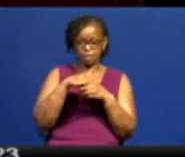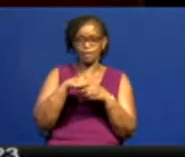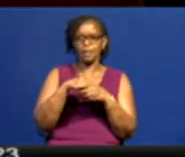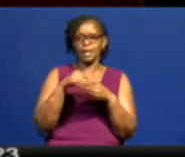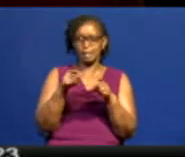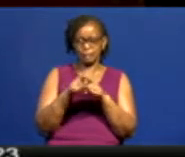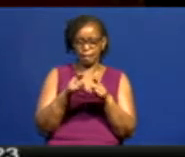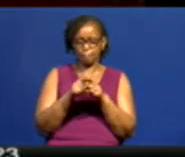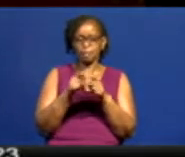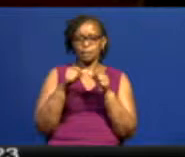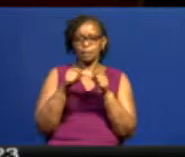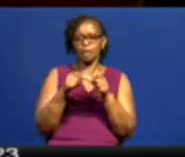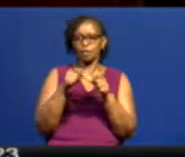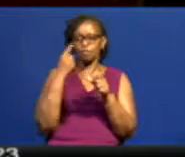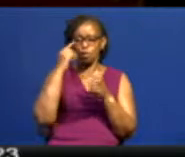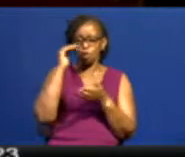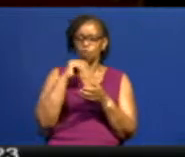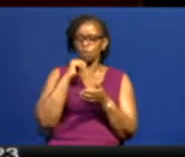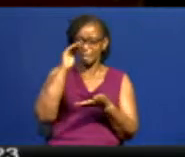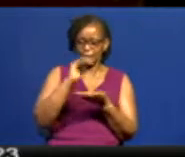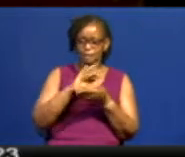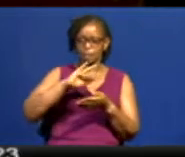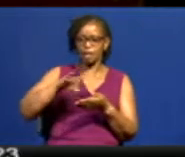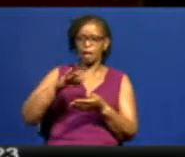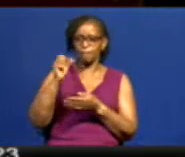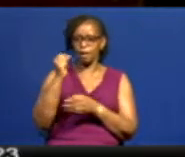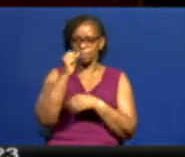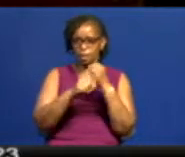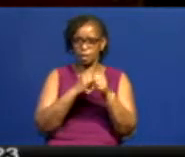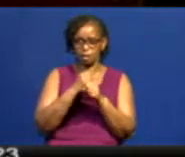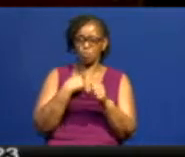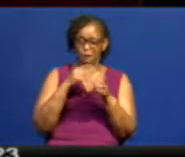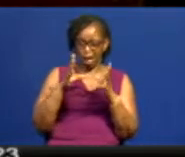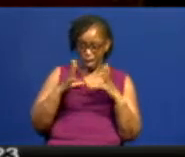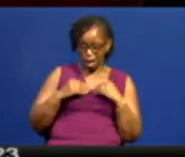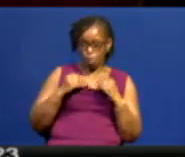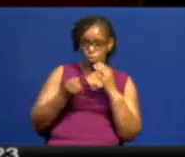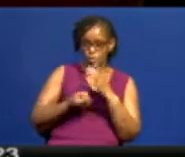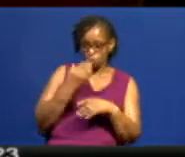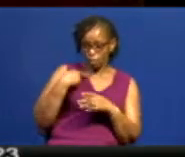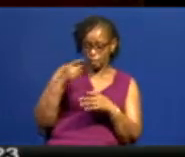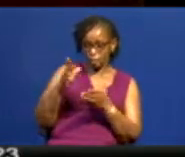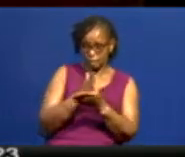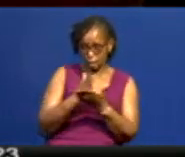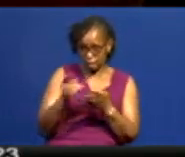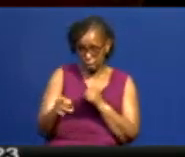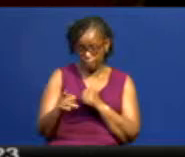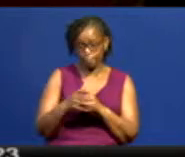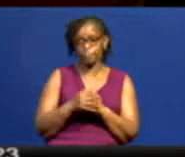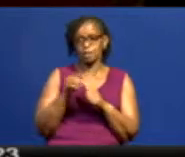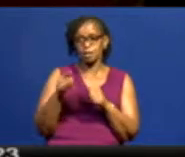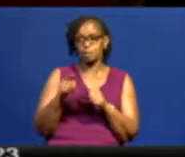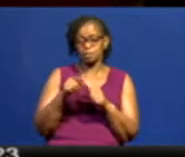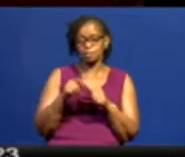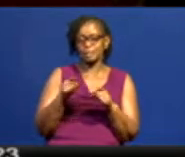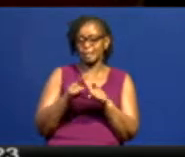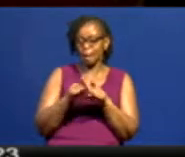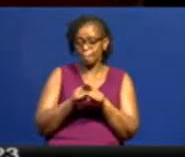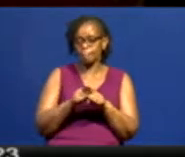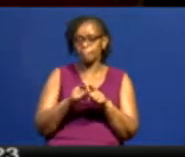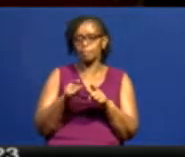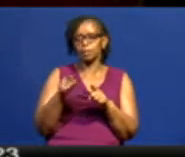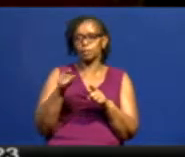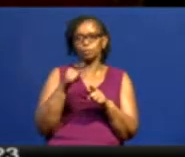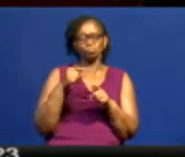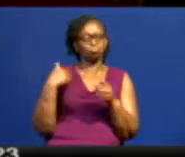the same sustained for not less than 5 years to allow the growth of these sectors and certainty in the business environment. This is where also, Honorable Speaker, we've not